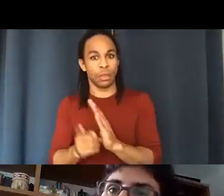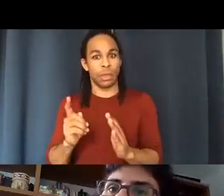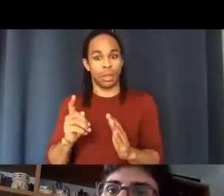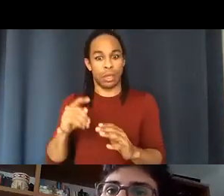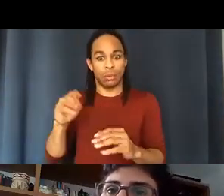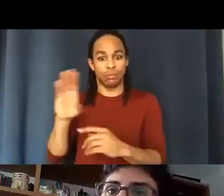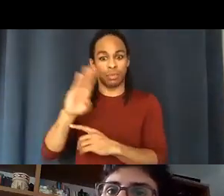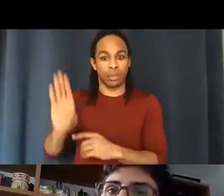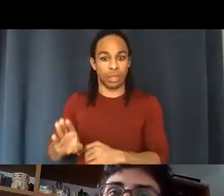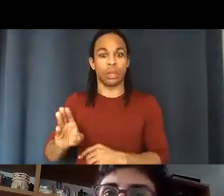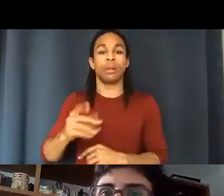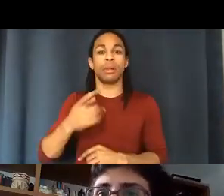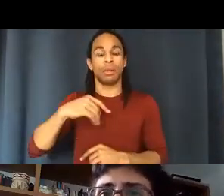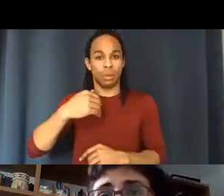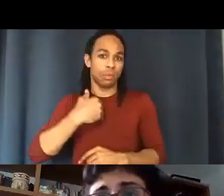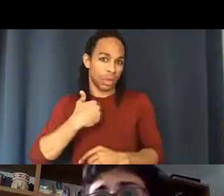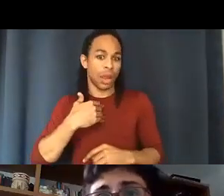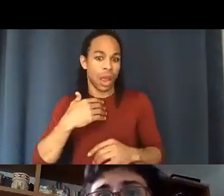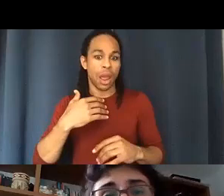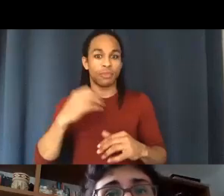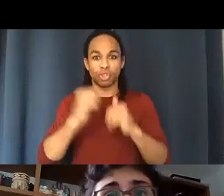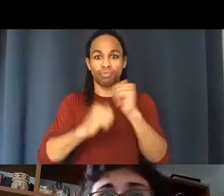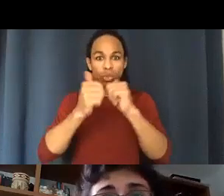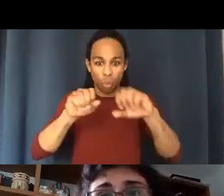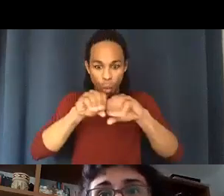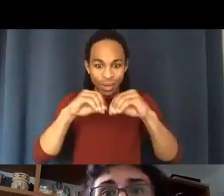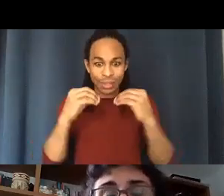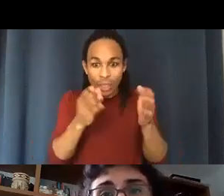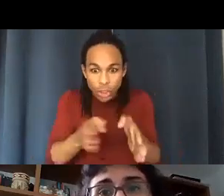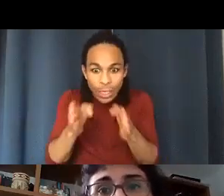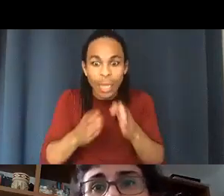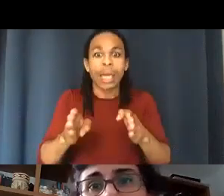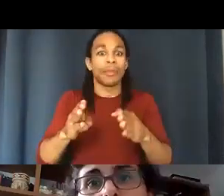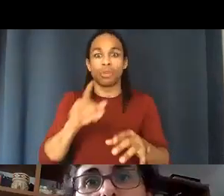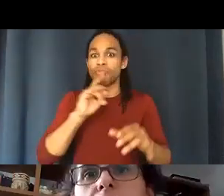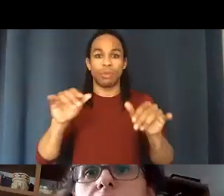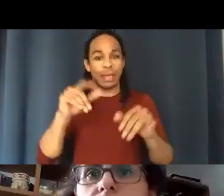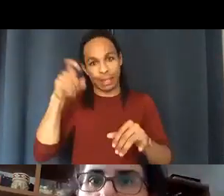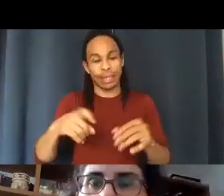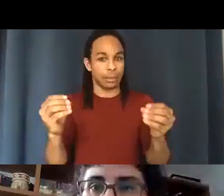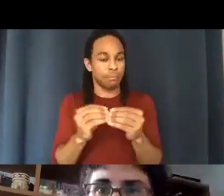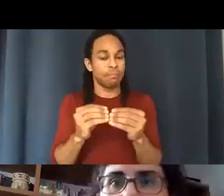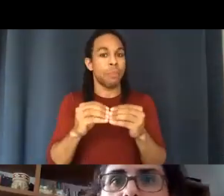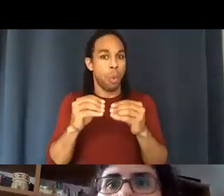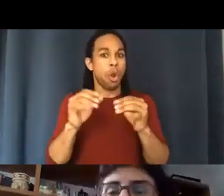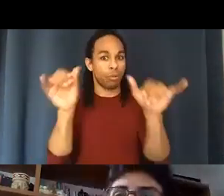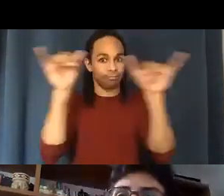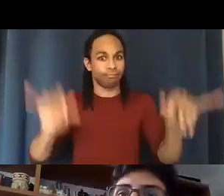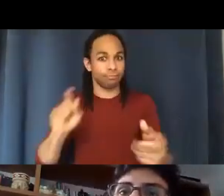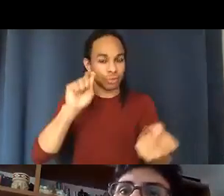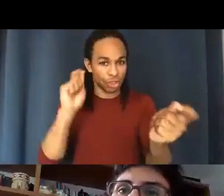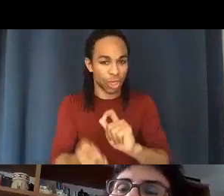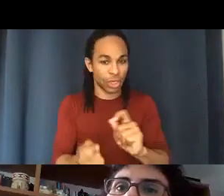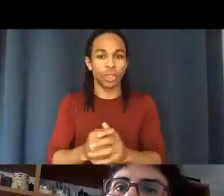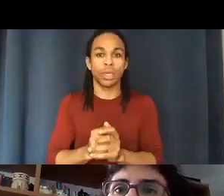context in a militarization of several institutions, including the Ministry of Health and the health services. And